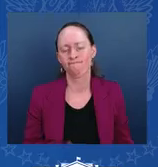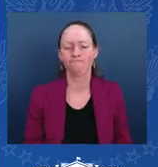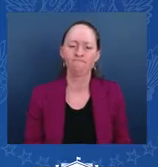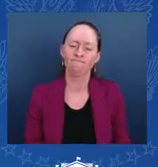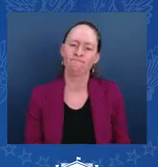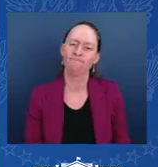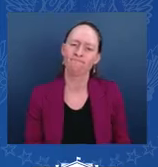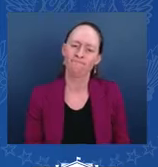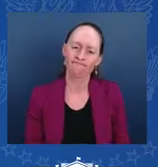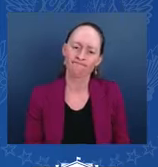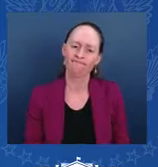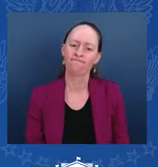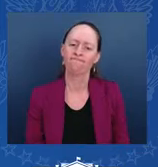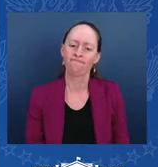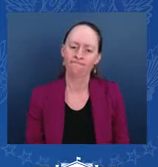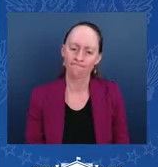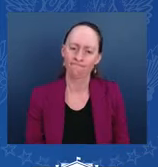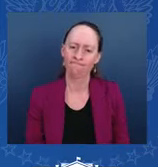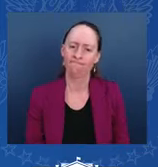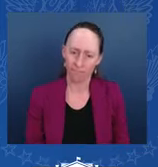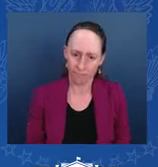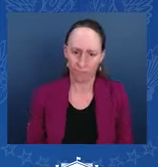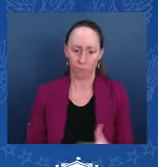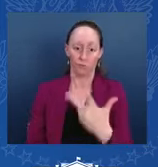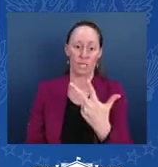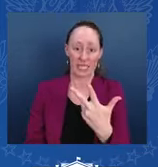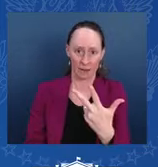and peacefully call their CEOs to tell them,